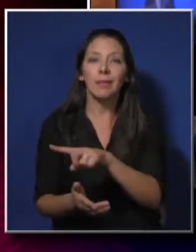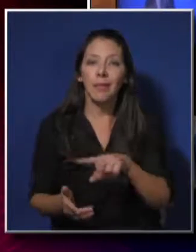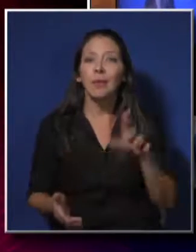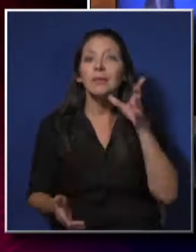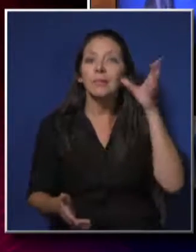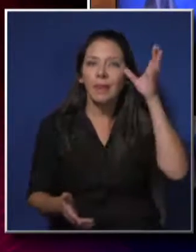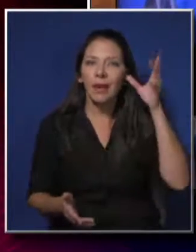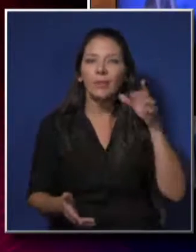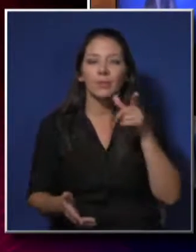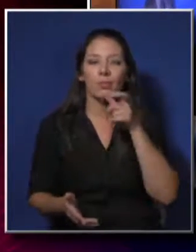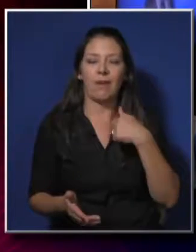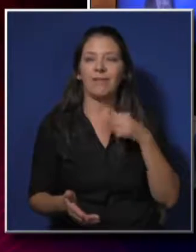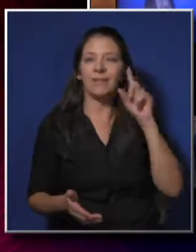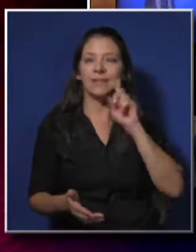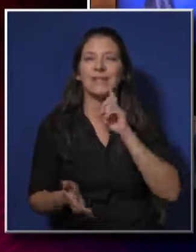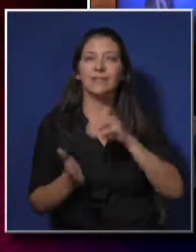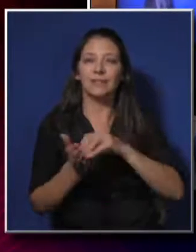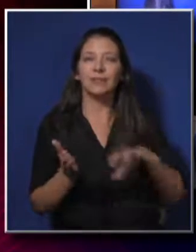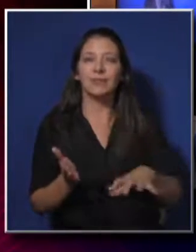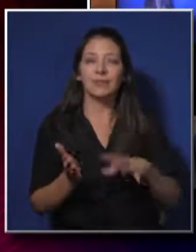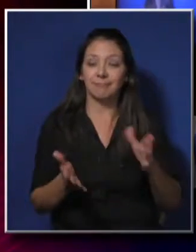We'll go ahead with Chrissy Boyer.